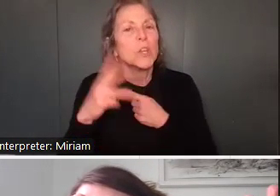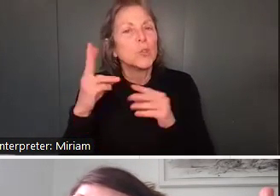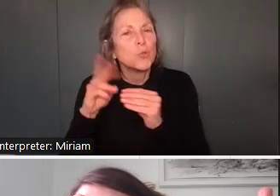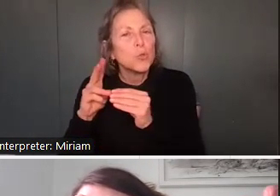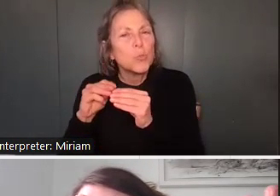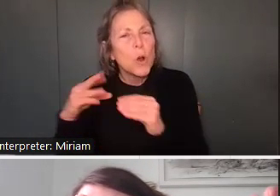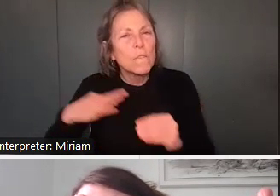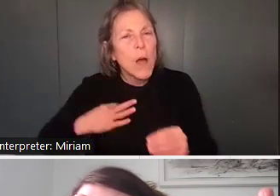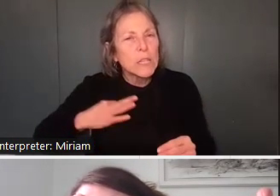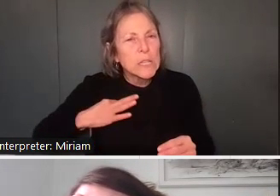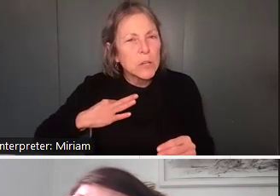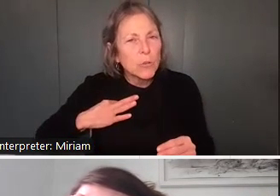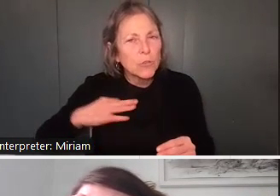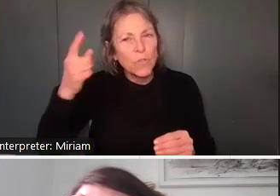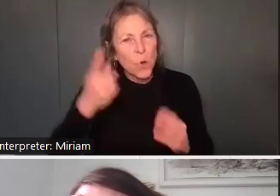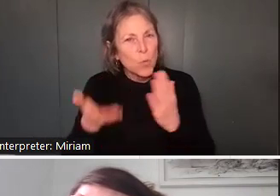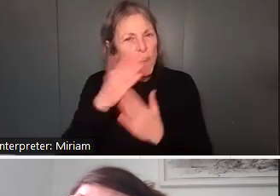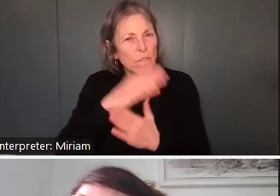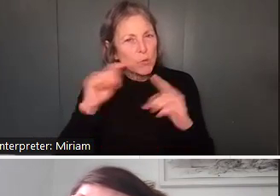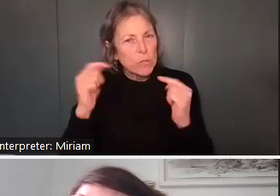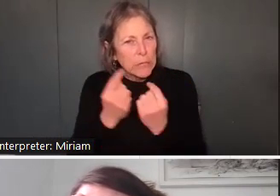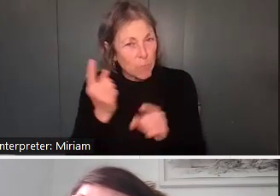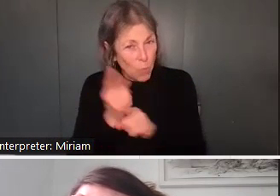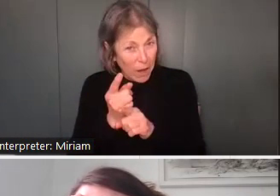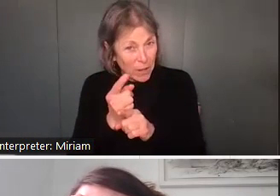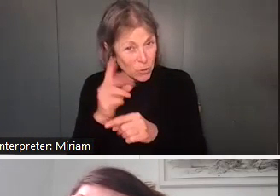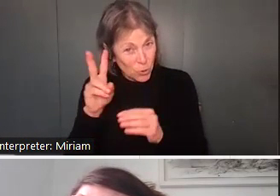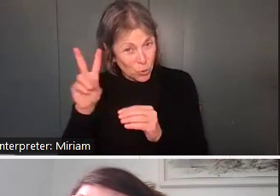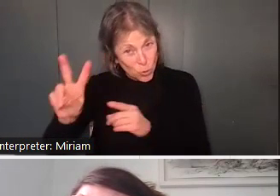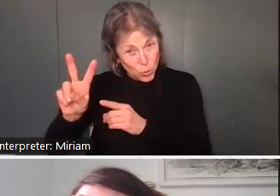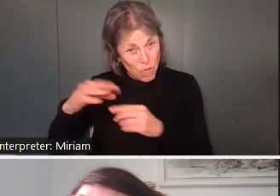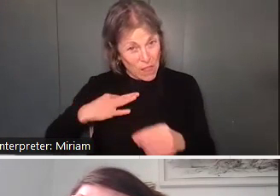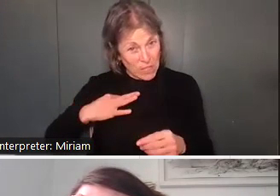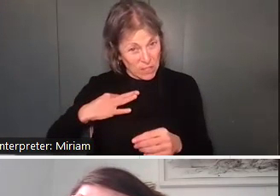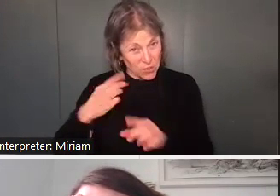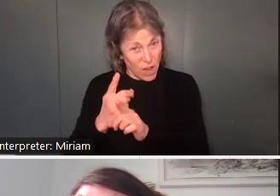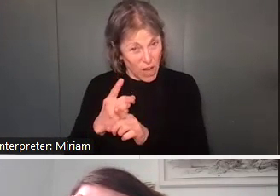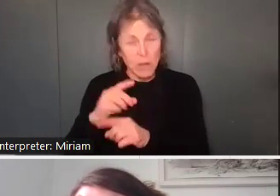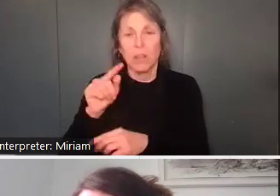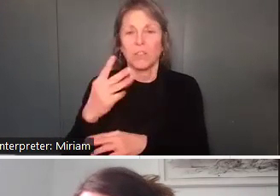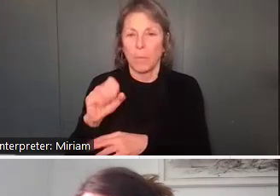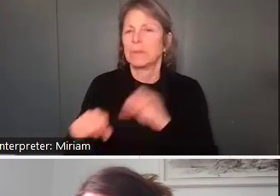for a review team. Is that right? Oh, yeah, yes, we are.